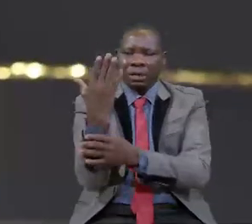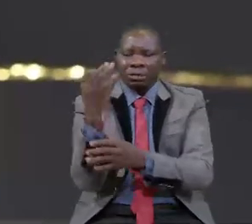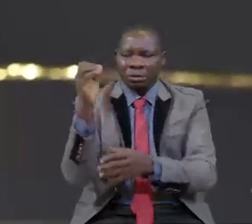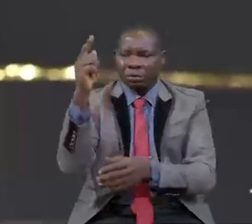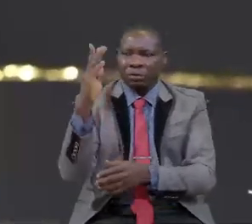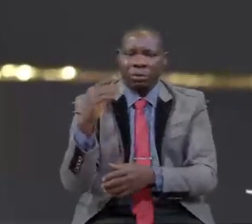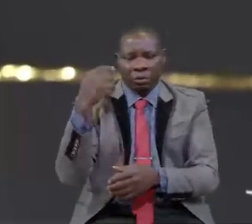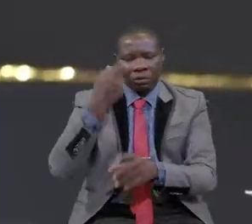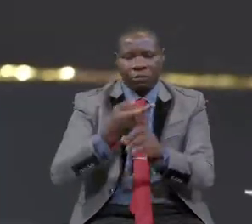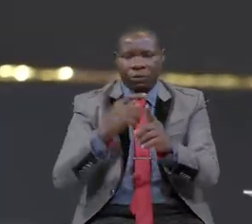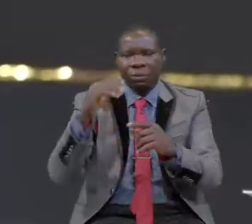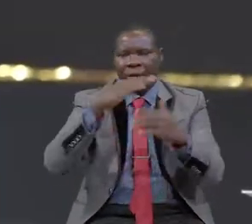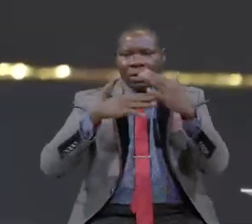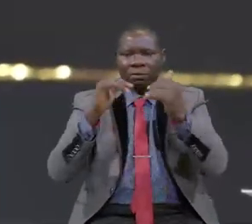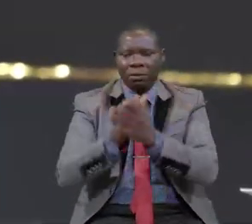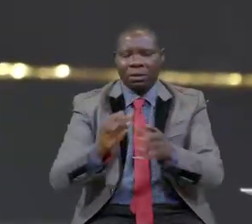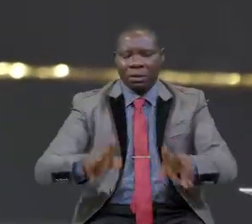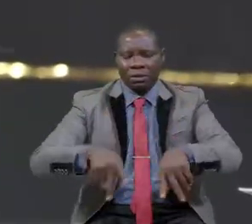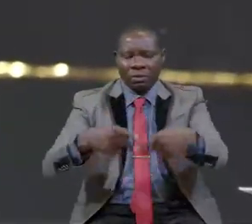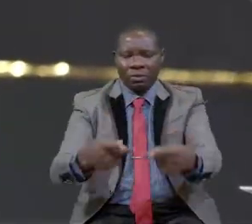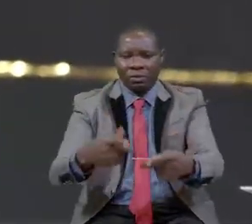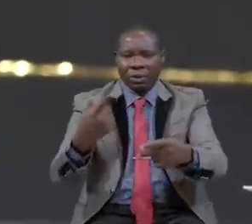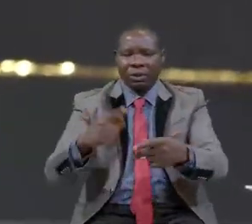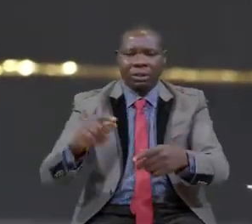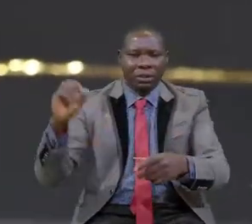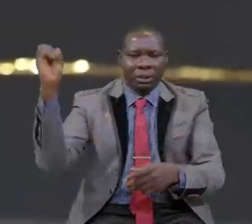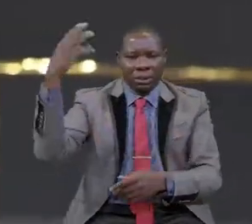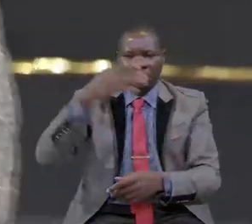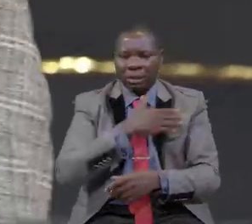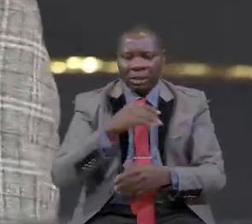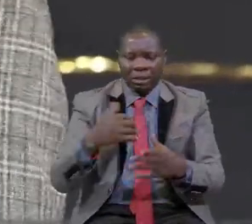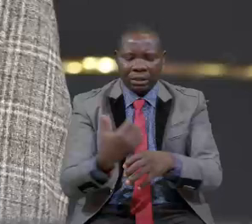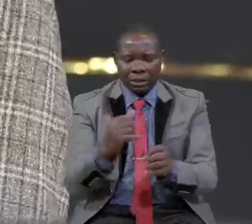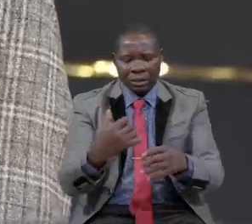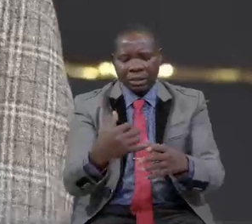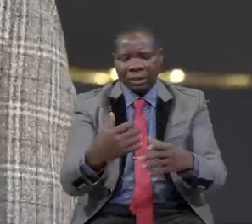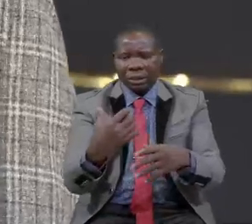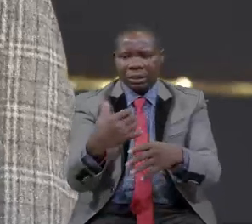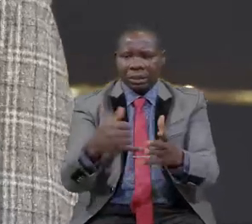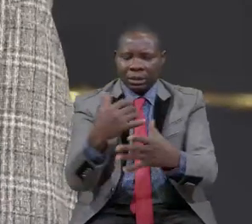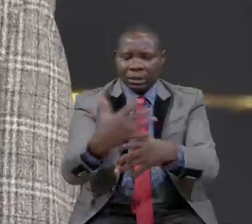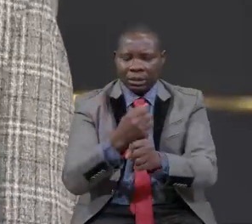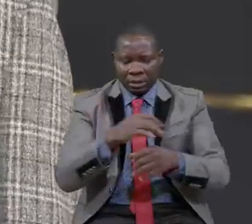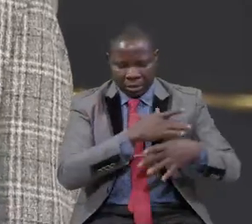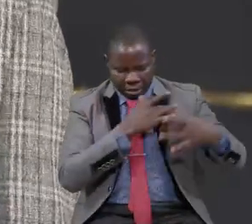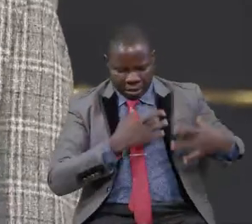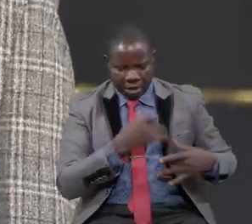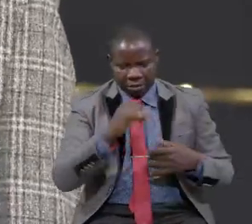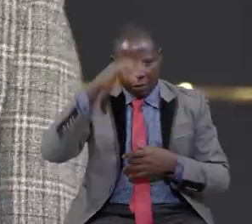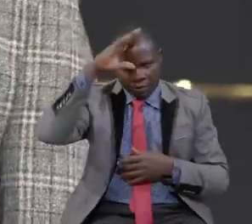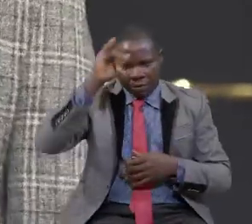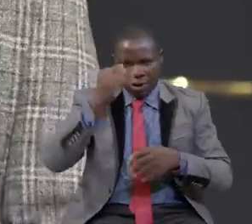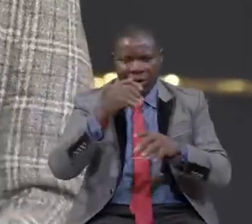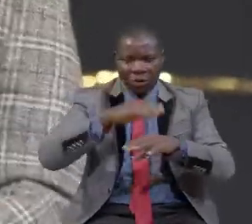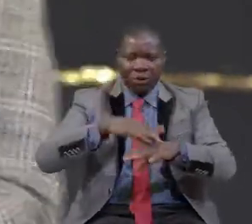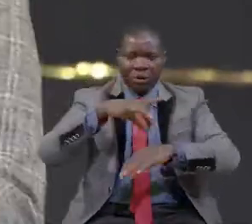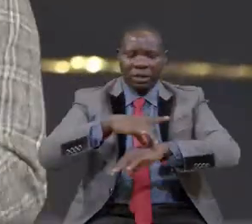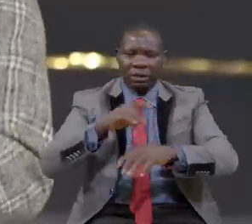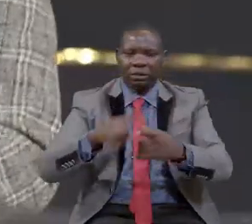of man on earth that manifests the faith. Grace coming from above.